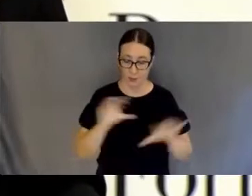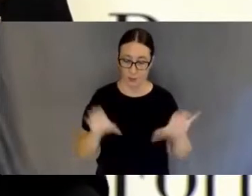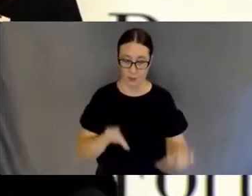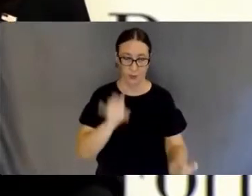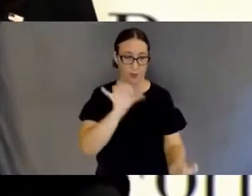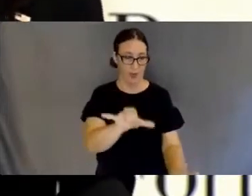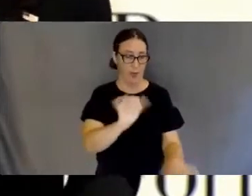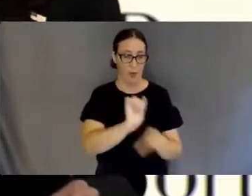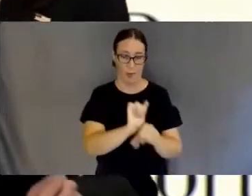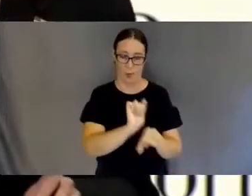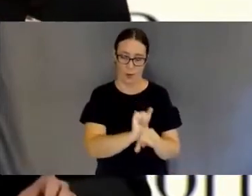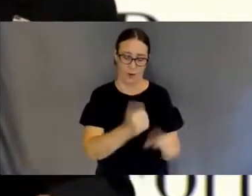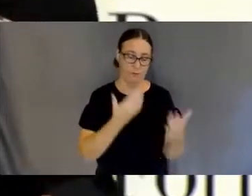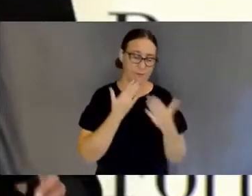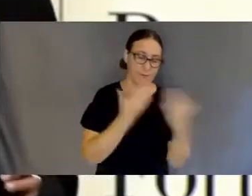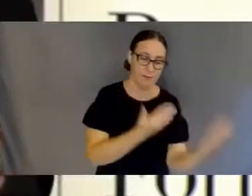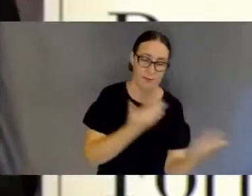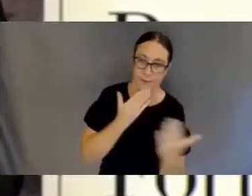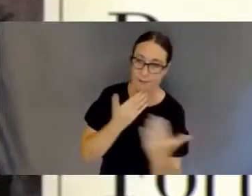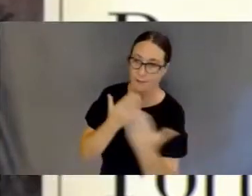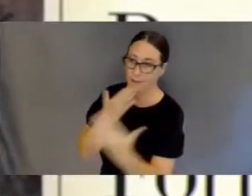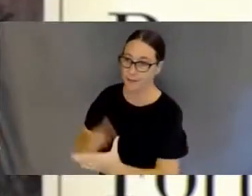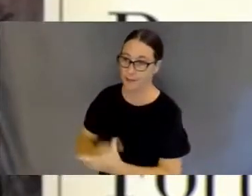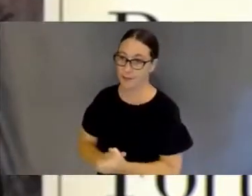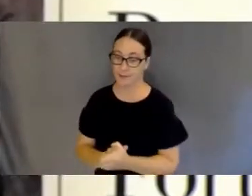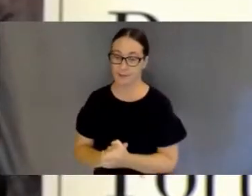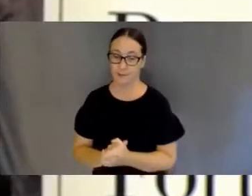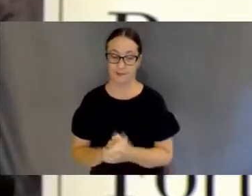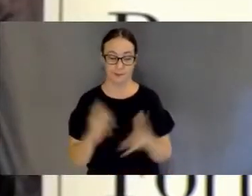that. Thank you all.